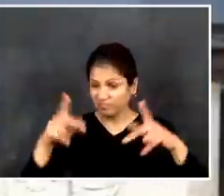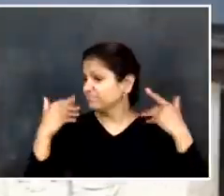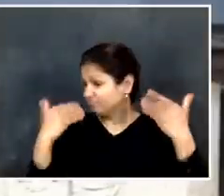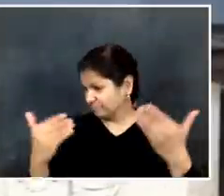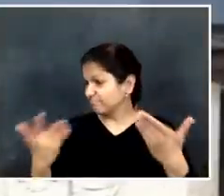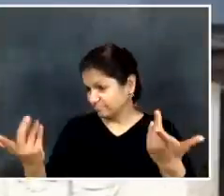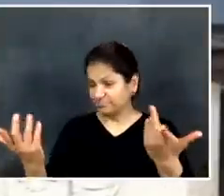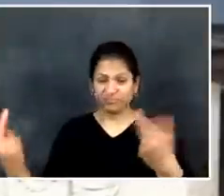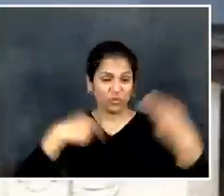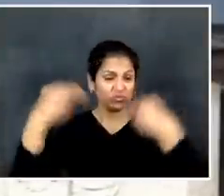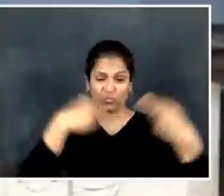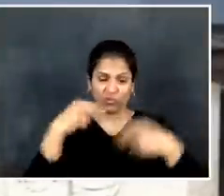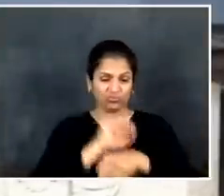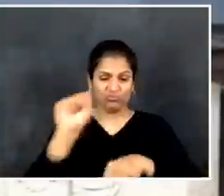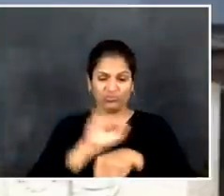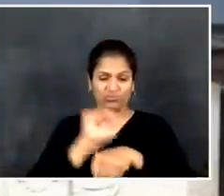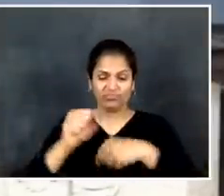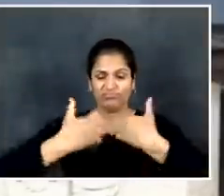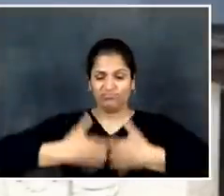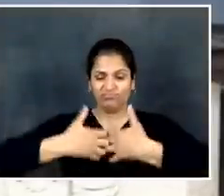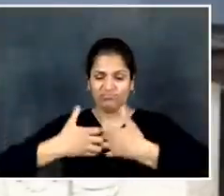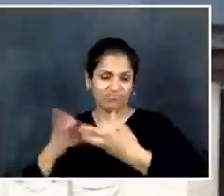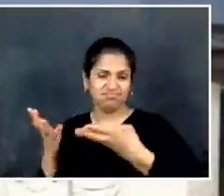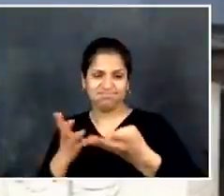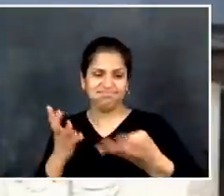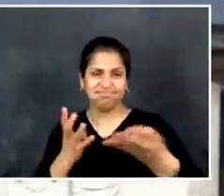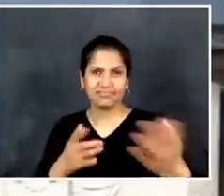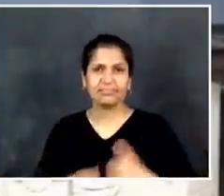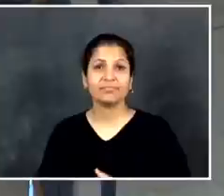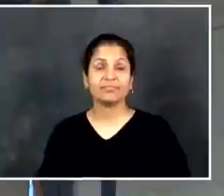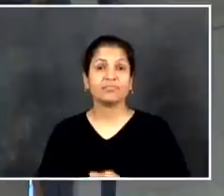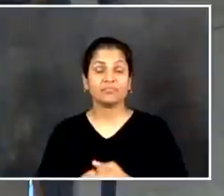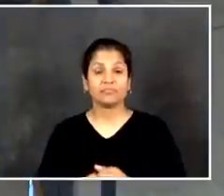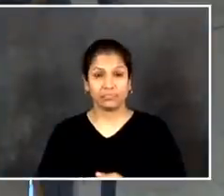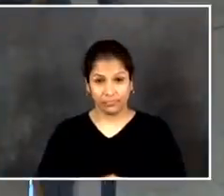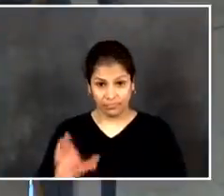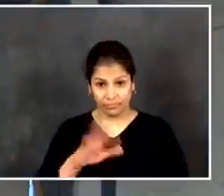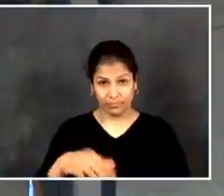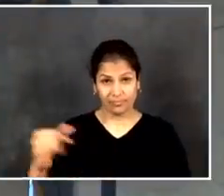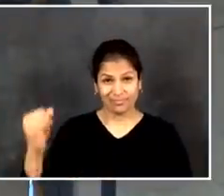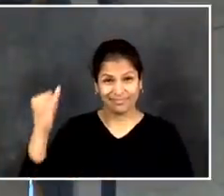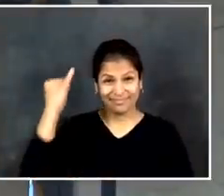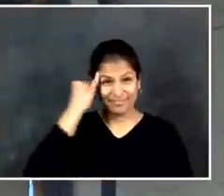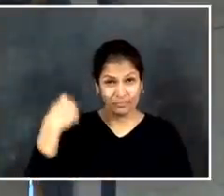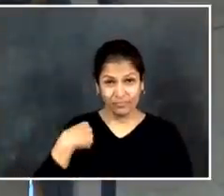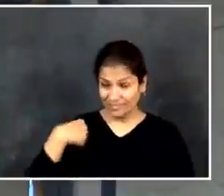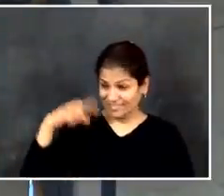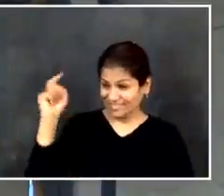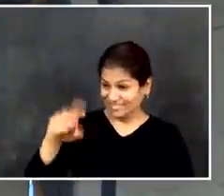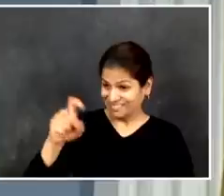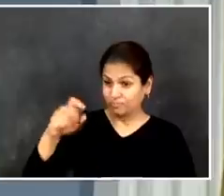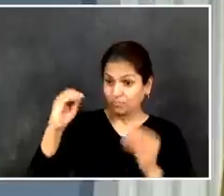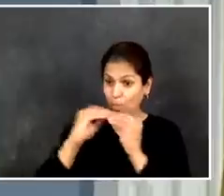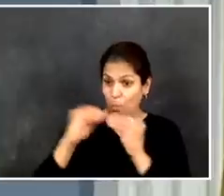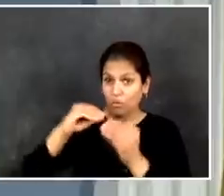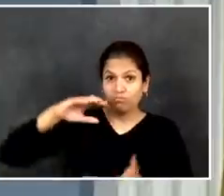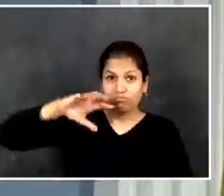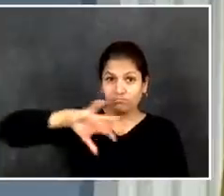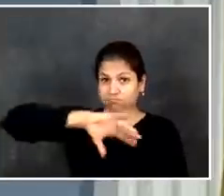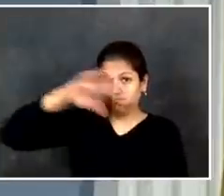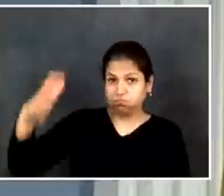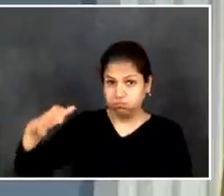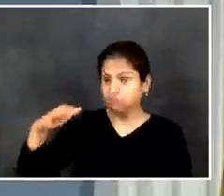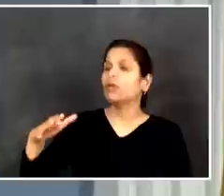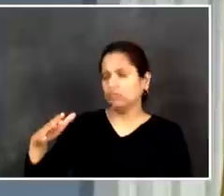going to be pressed into service, and this ventilator would have saved lives. James, you want to add? Sure. I'll just say on your second question, we've made